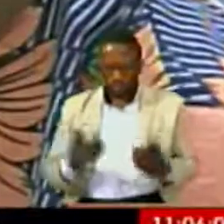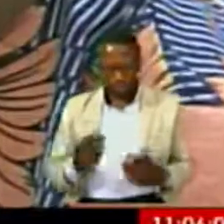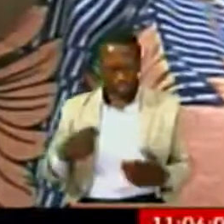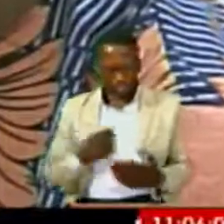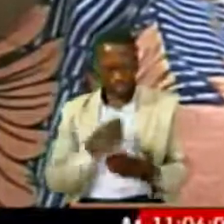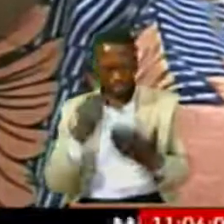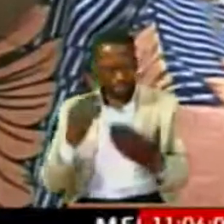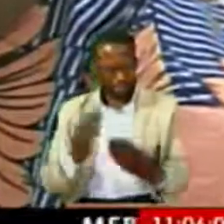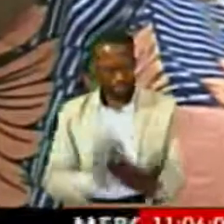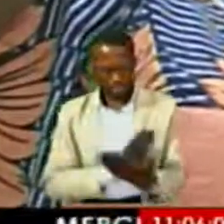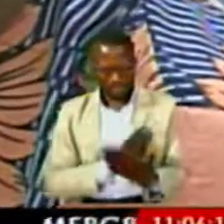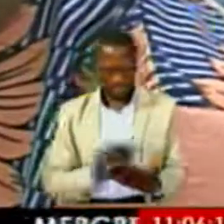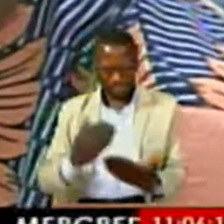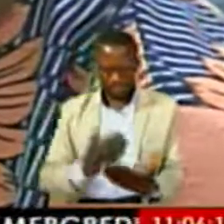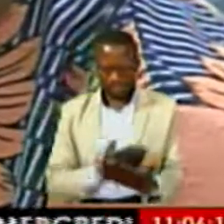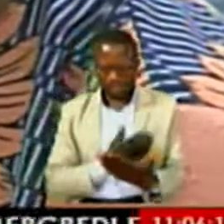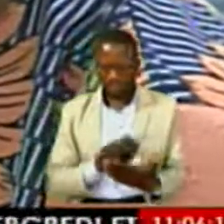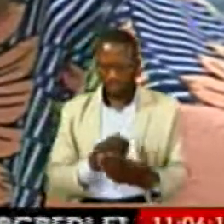We can sing.